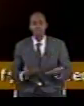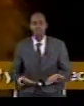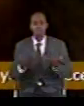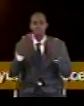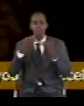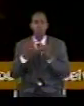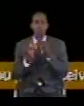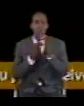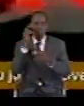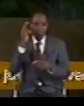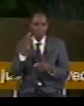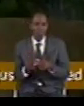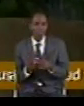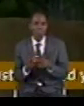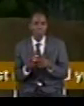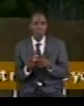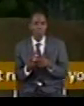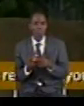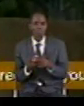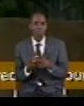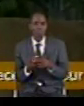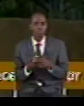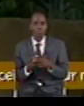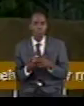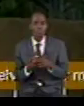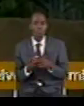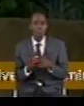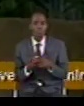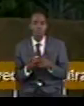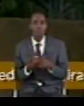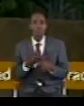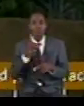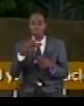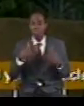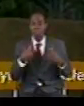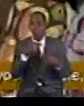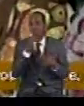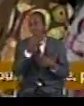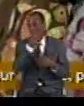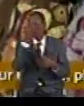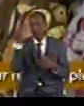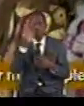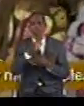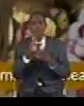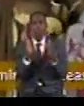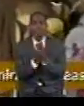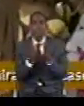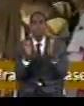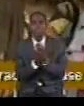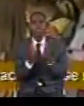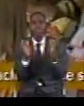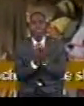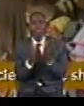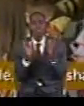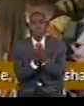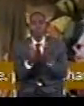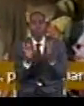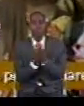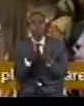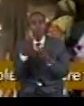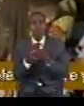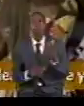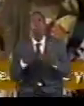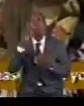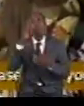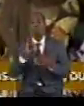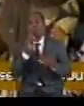have praise not forgotten. You have not forgotten your clapping. You have not forgotten your clapping. Put your hands together. What God is doing here, see